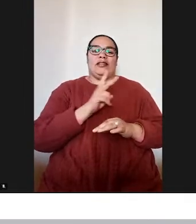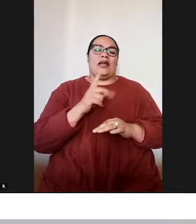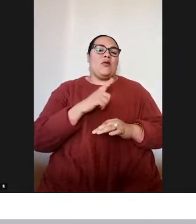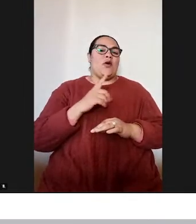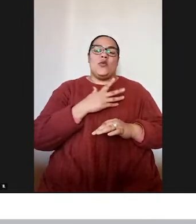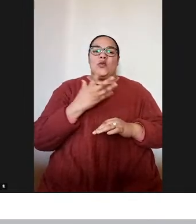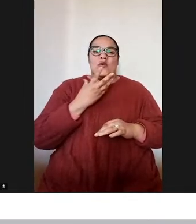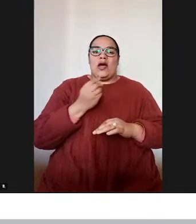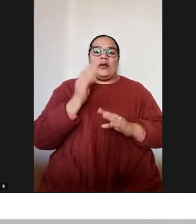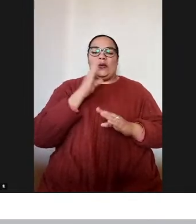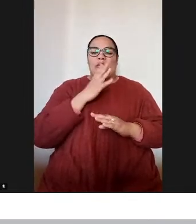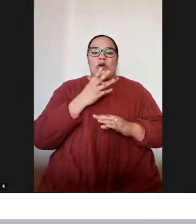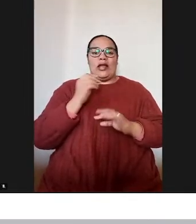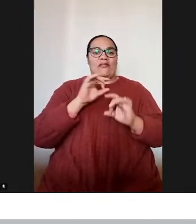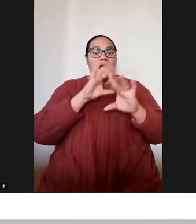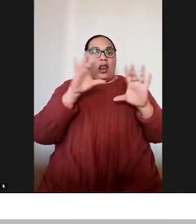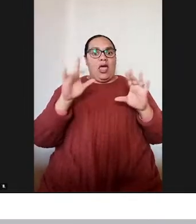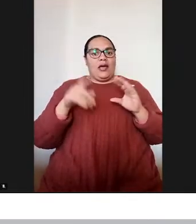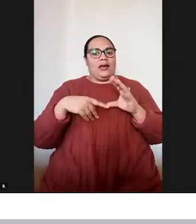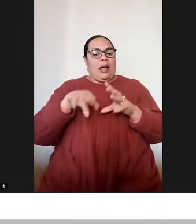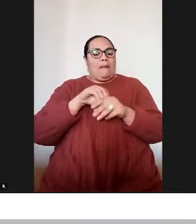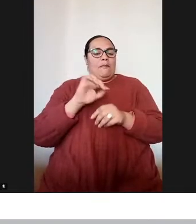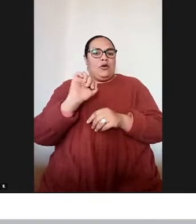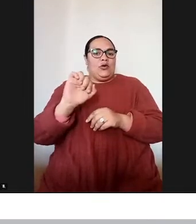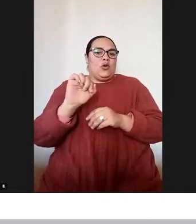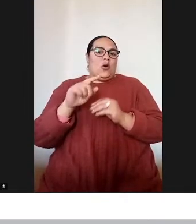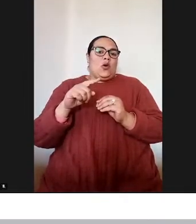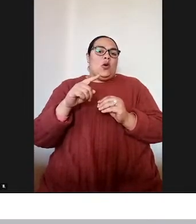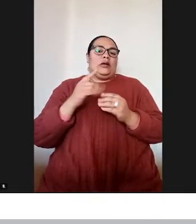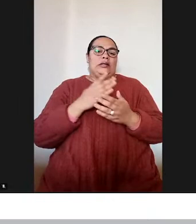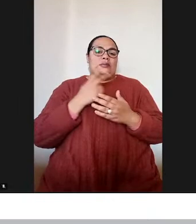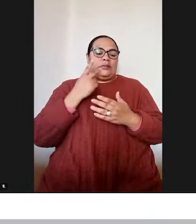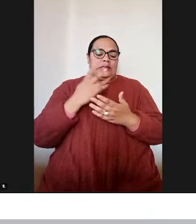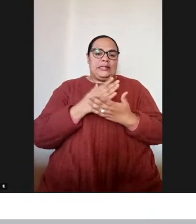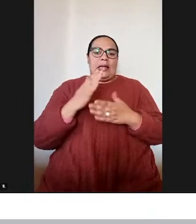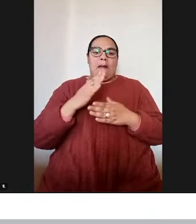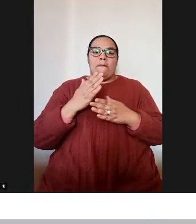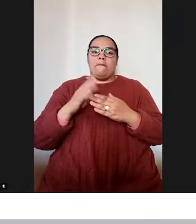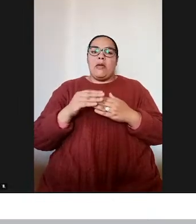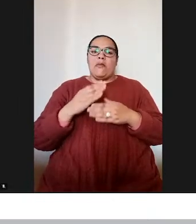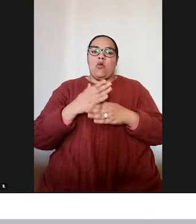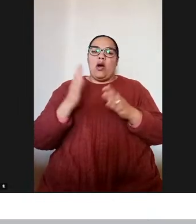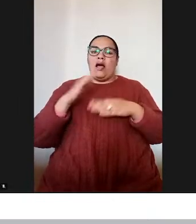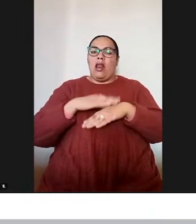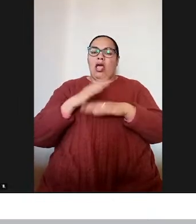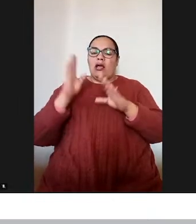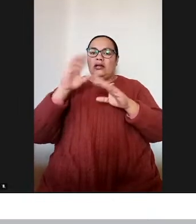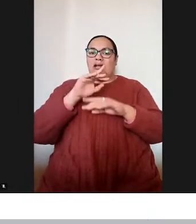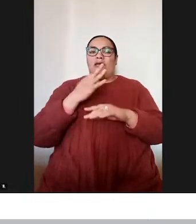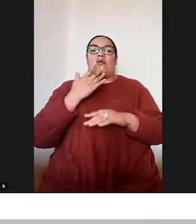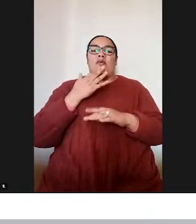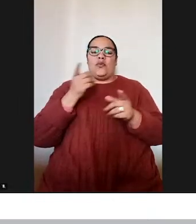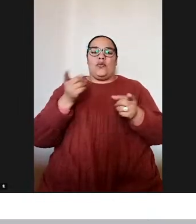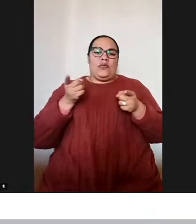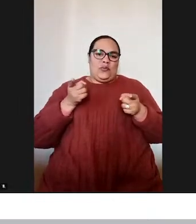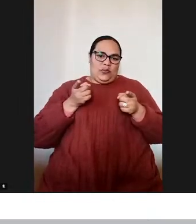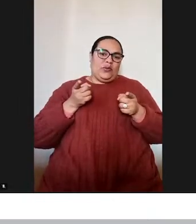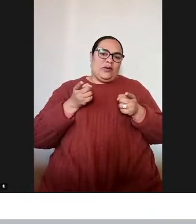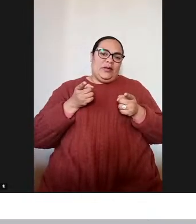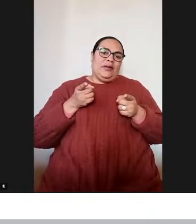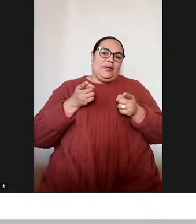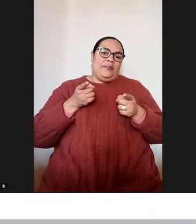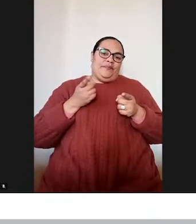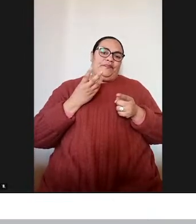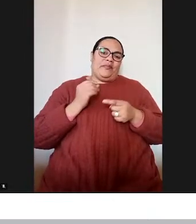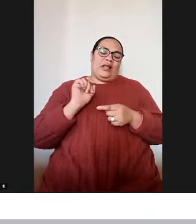have clarity with regards, as I said, some members work very late at night, and that risk poses